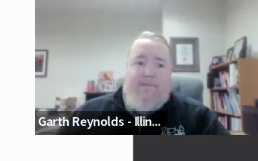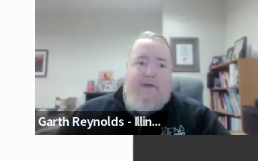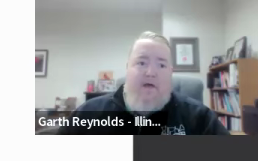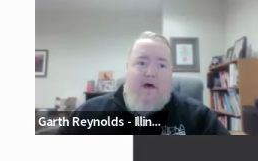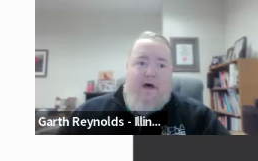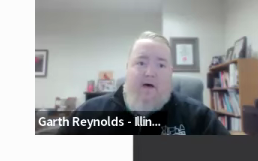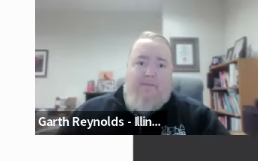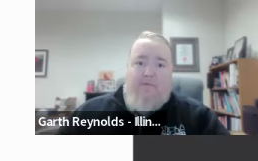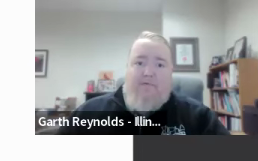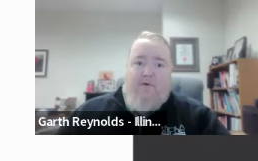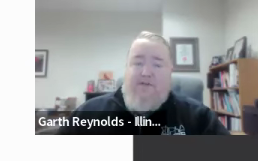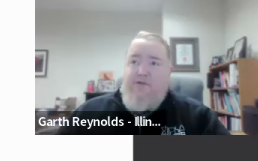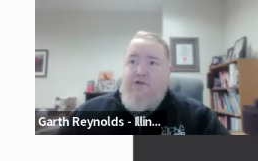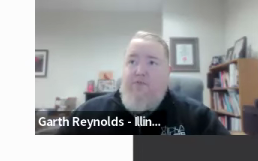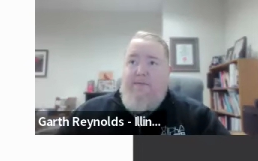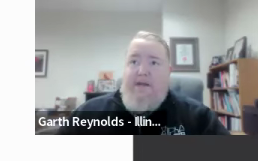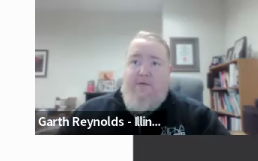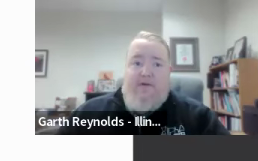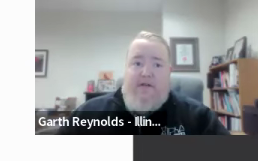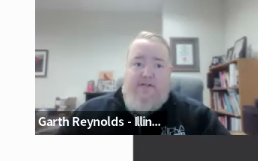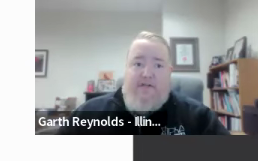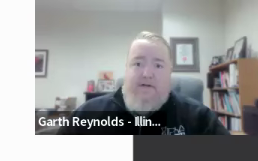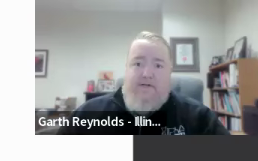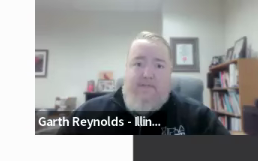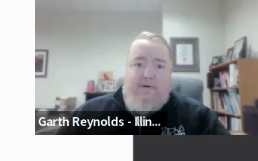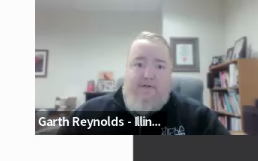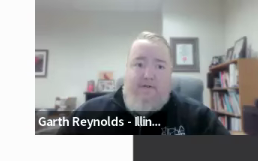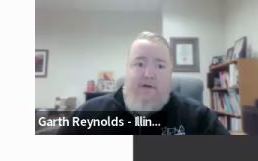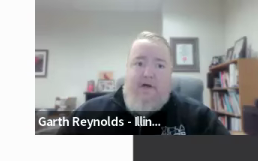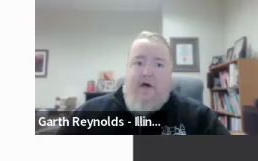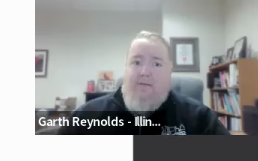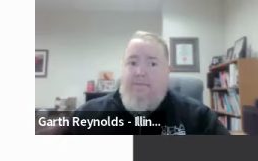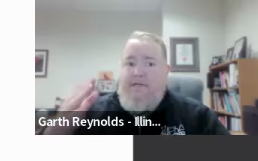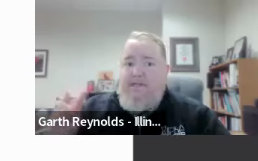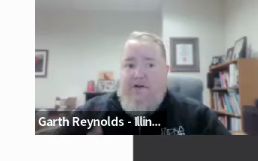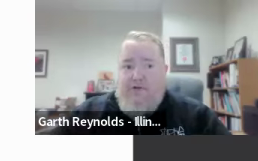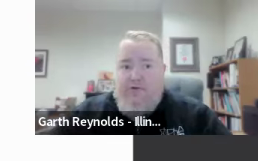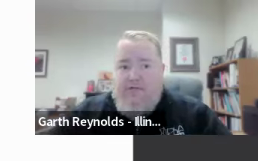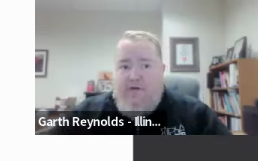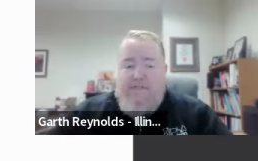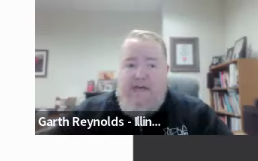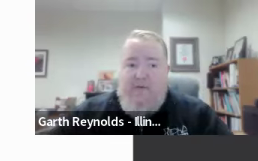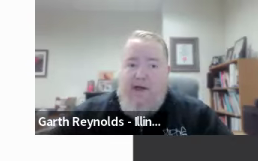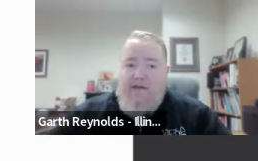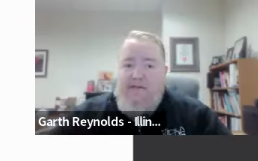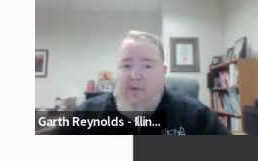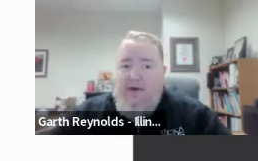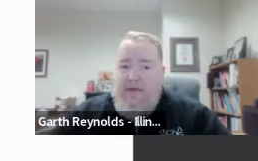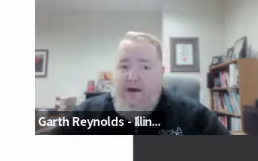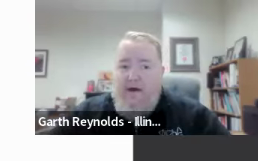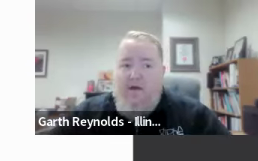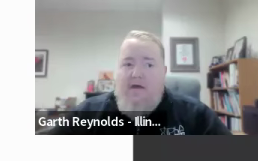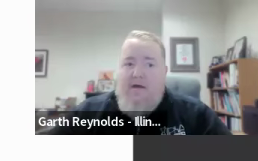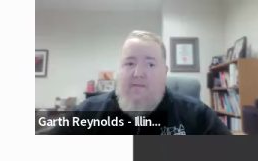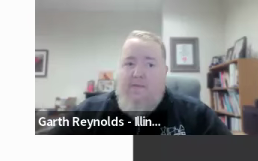continuum. Of course, those of you who'll be meeting with your legislators in person, please introduce yourself, state why